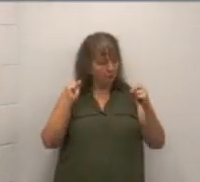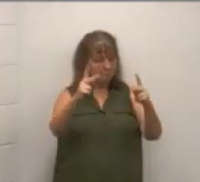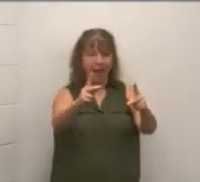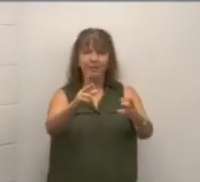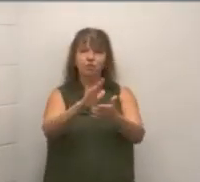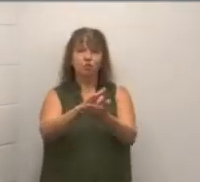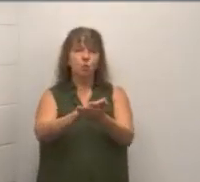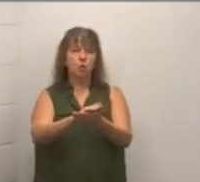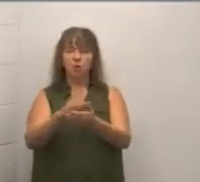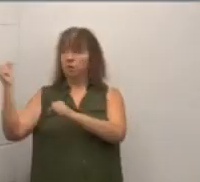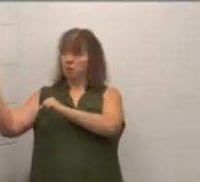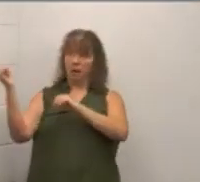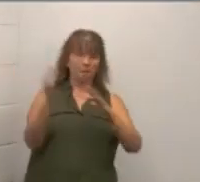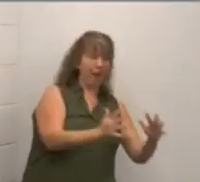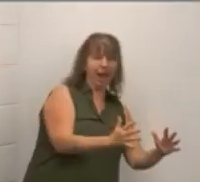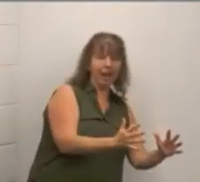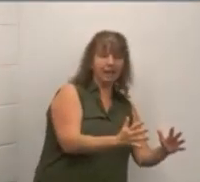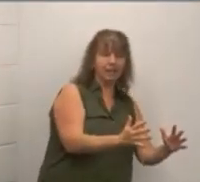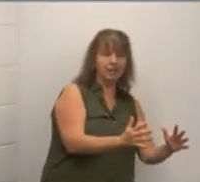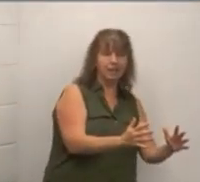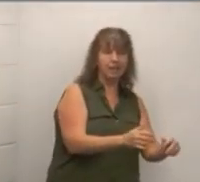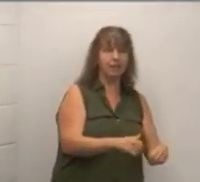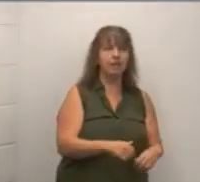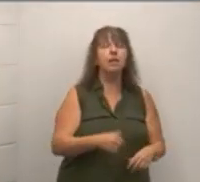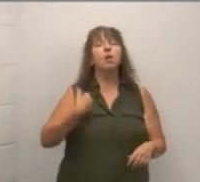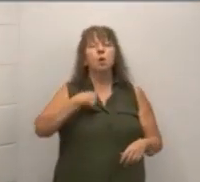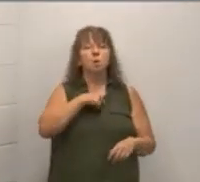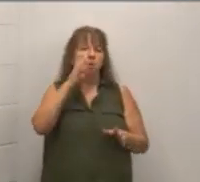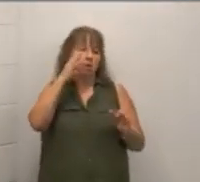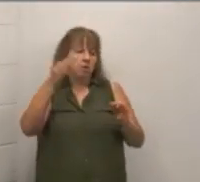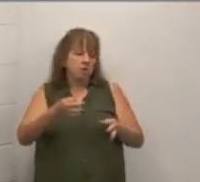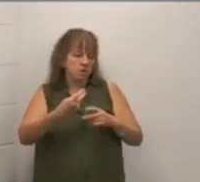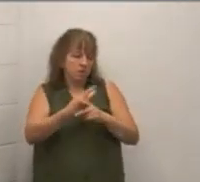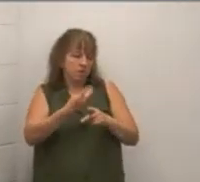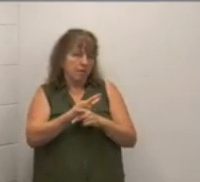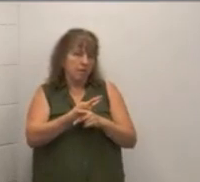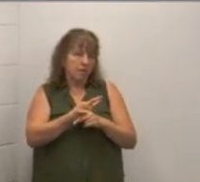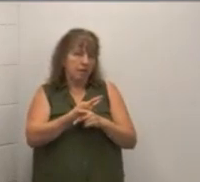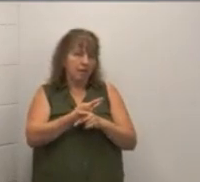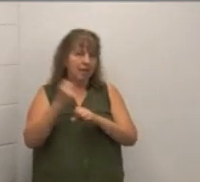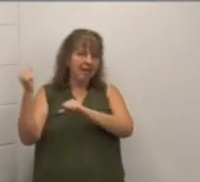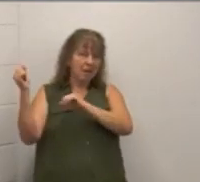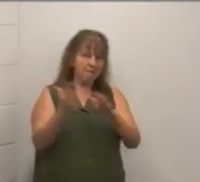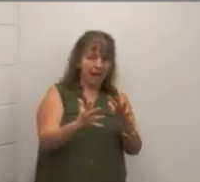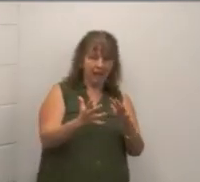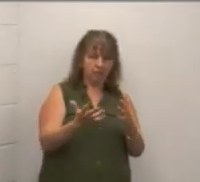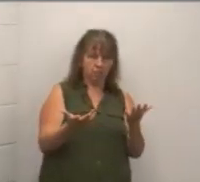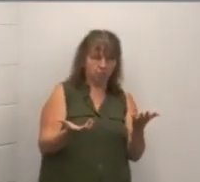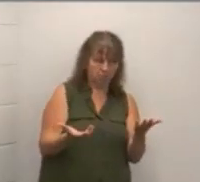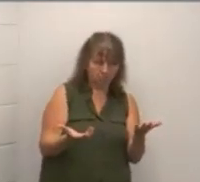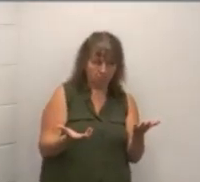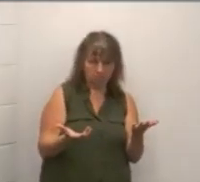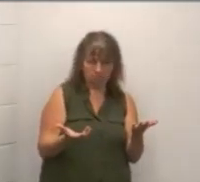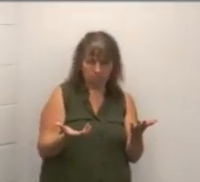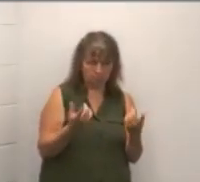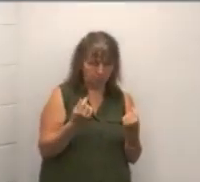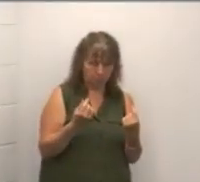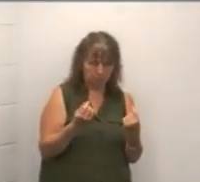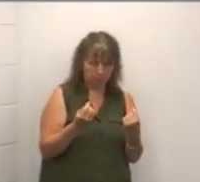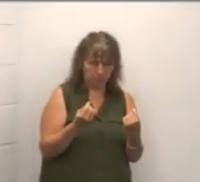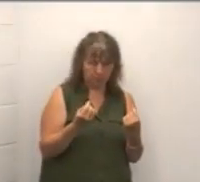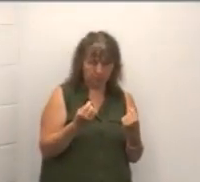full in-school, we're going to make the decision around how that would look at about the 10-week